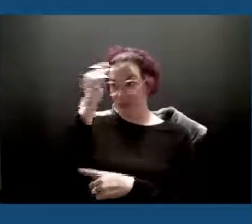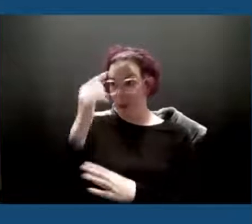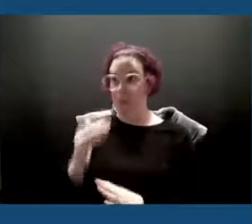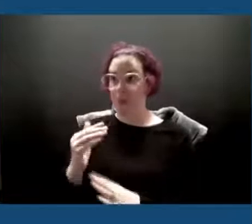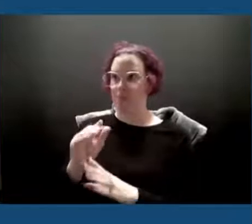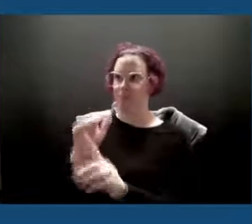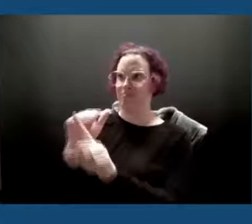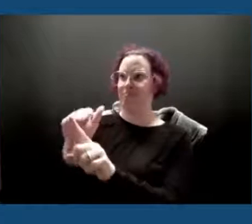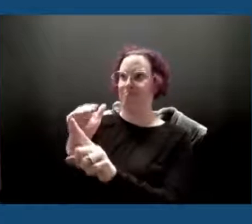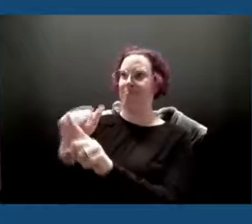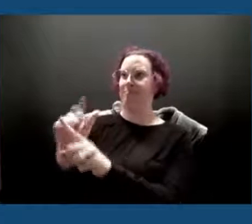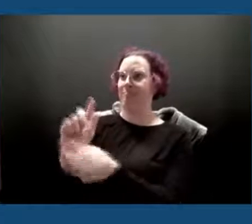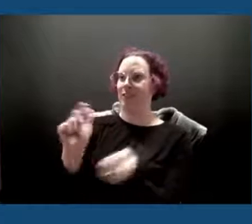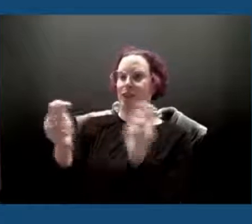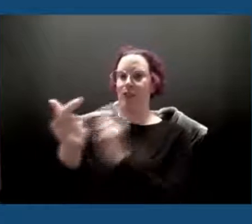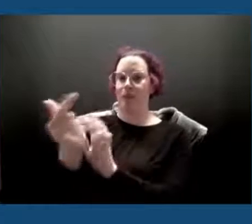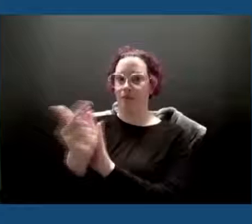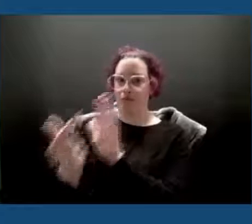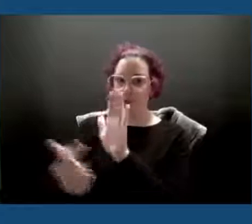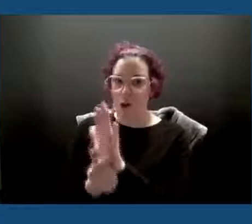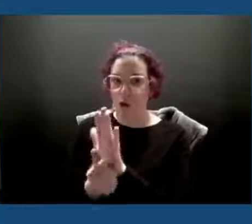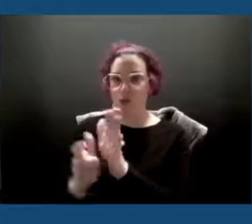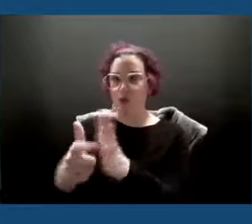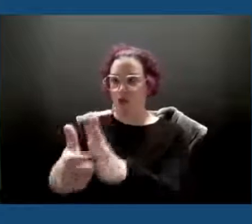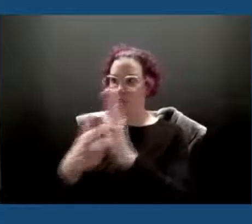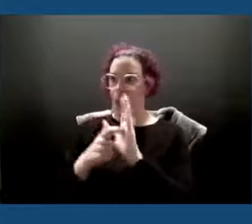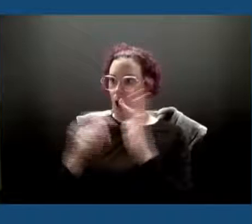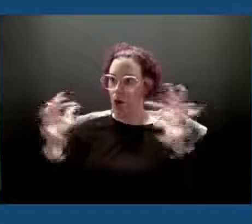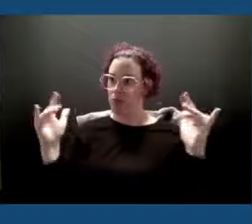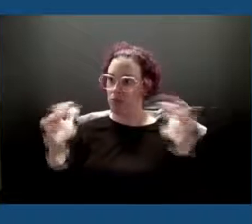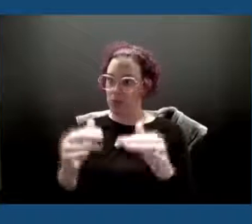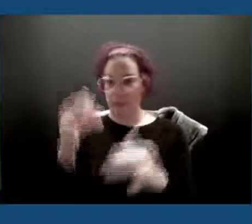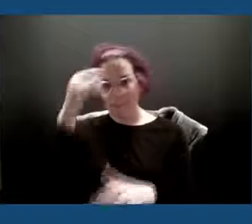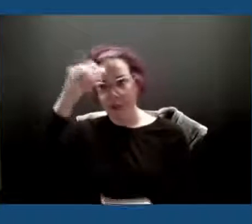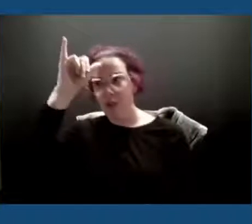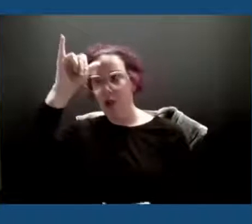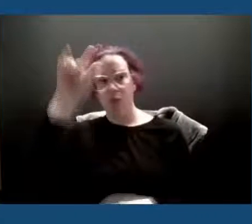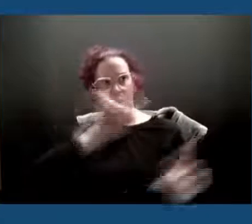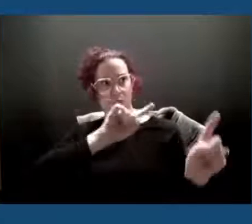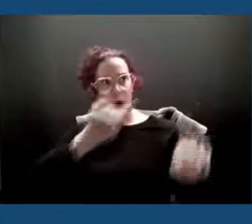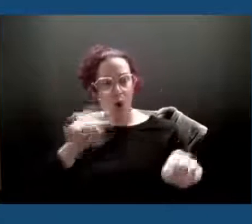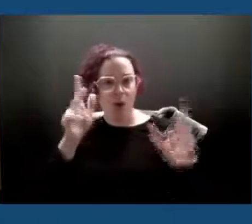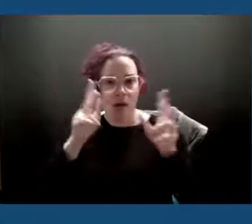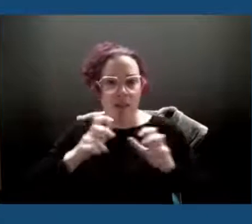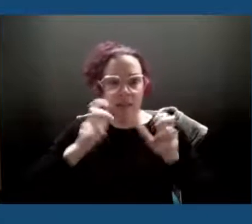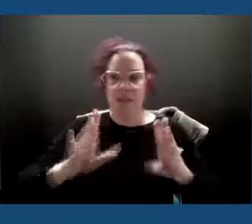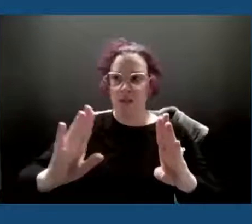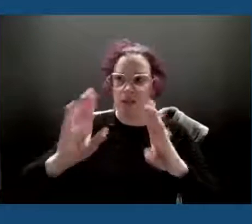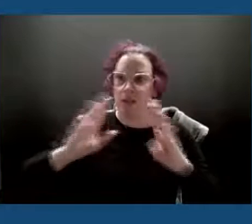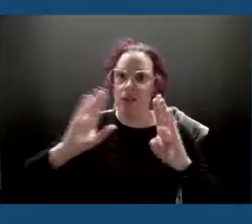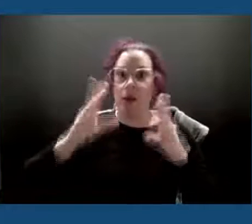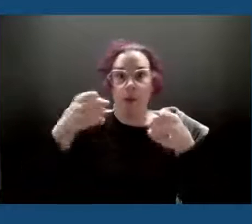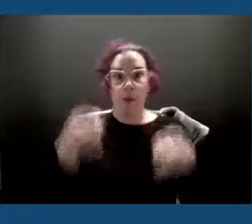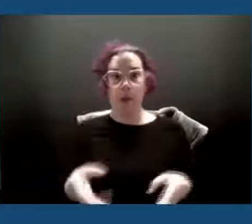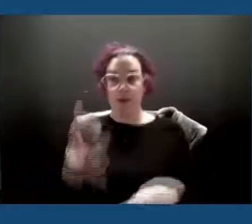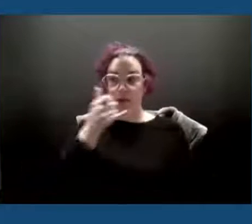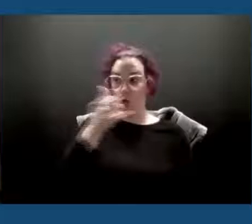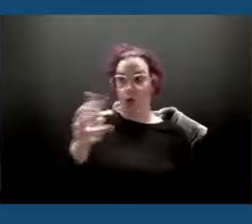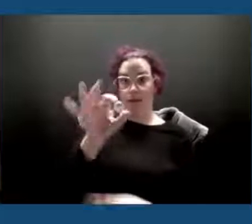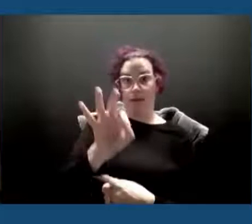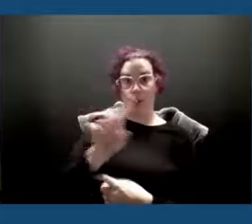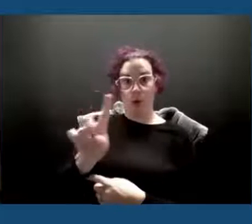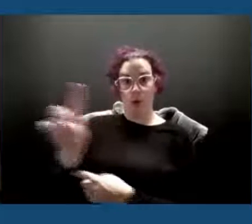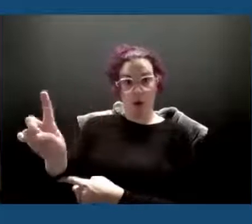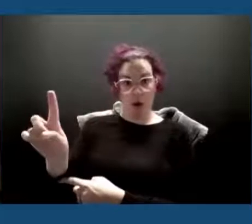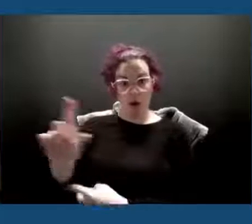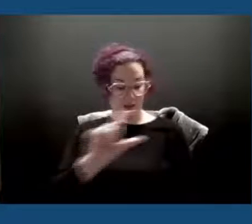changed, insisted on assembly hearings in Buffalo, where they finally realized that when someone calls 911 and the police